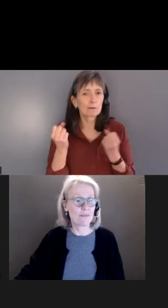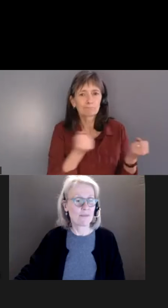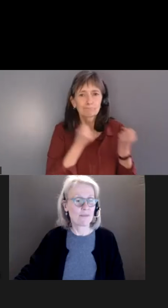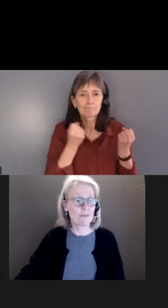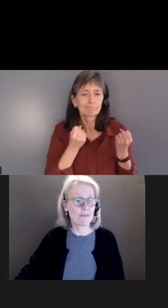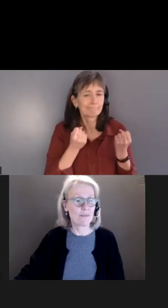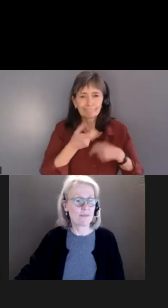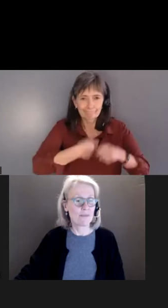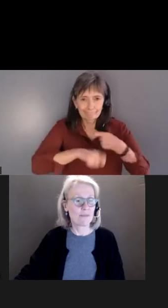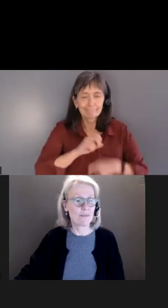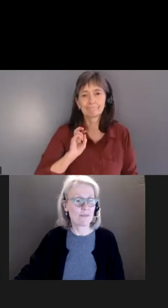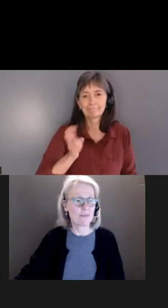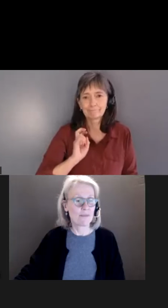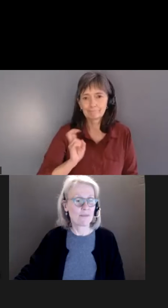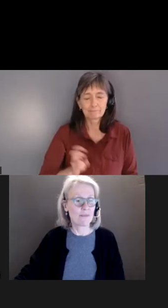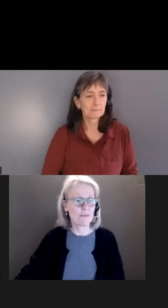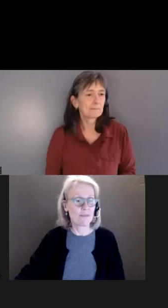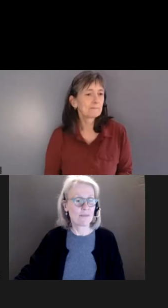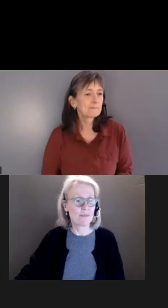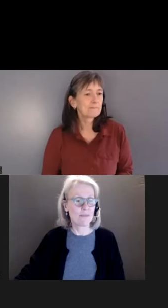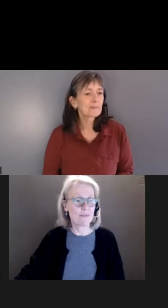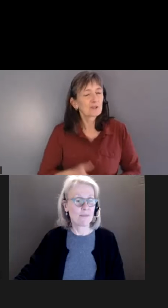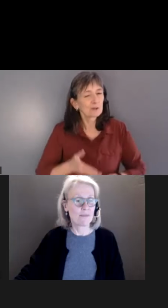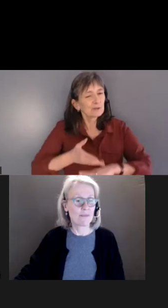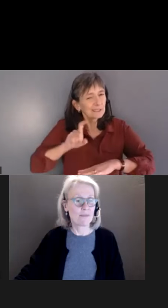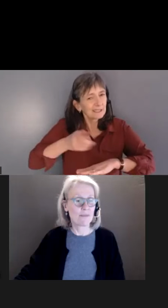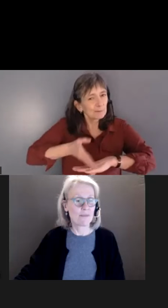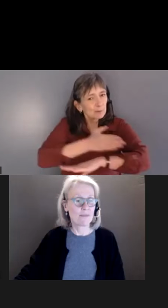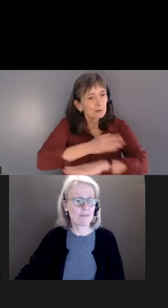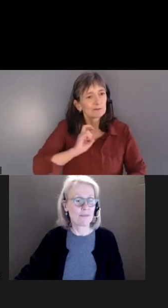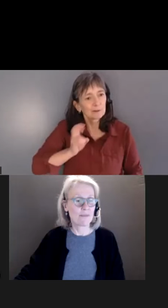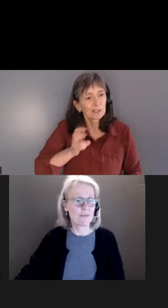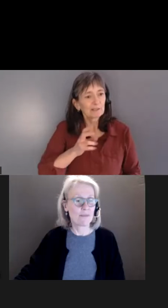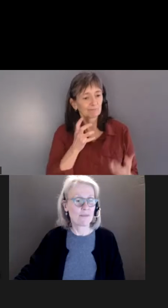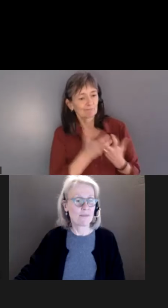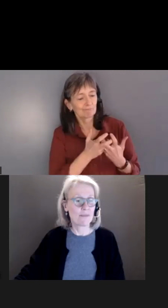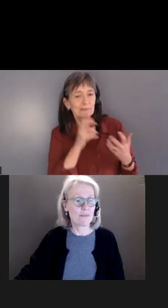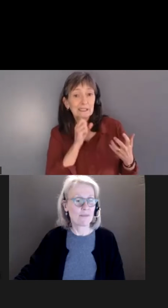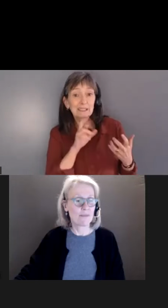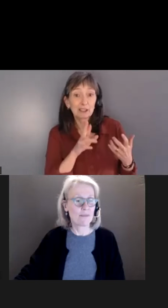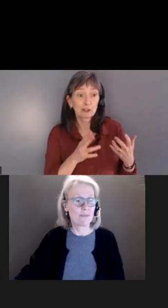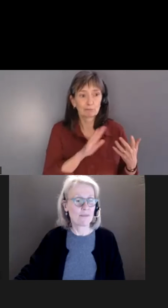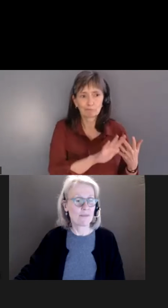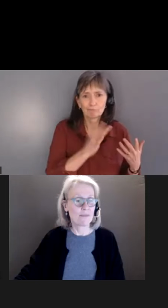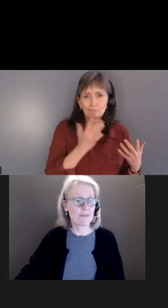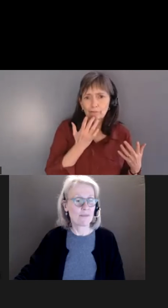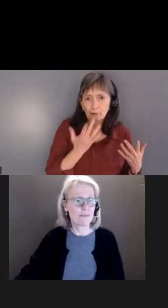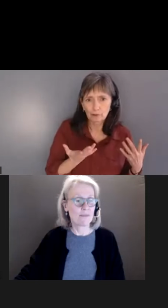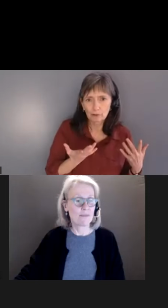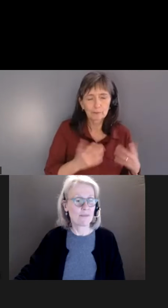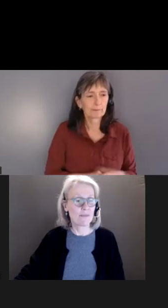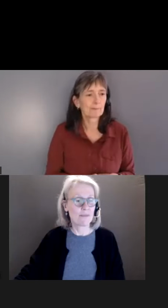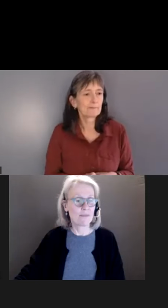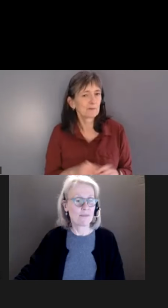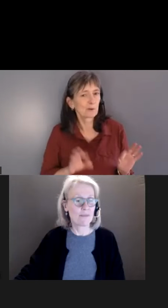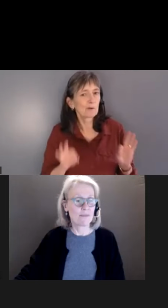older Canadians have access to inclusive transportation systems that accommodate the needs and preferences of older adults is also a key factor to